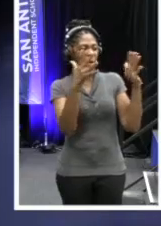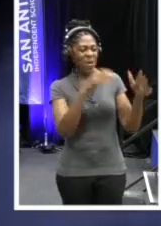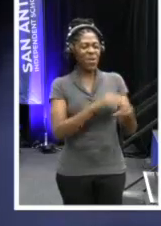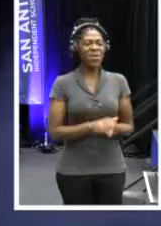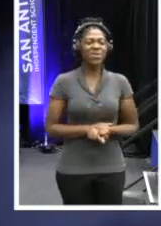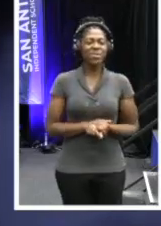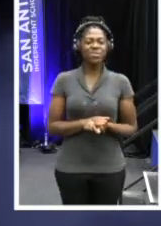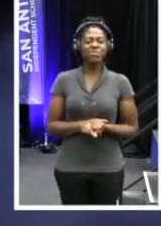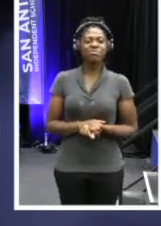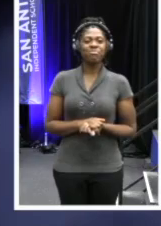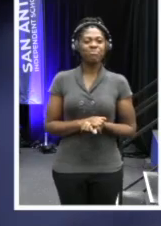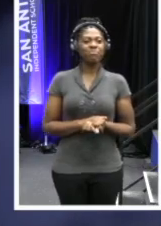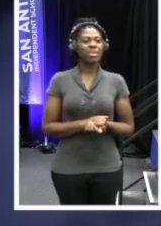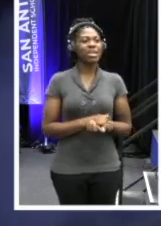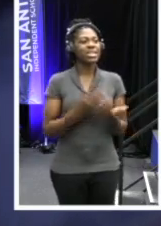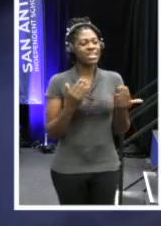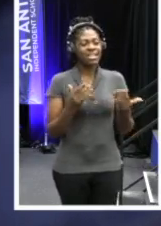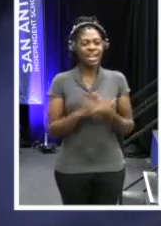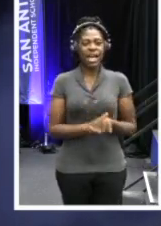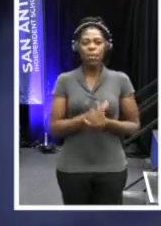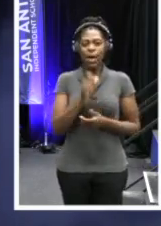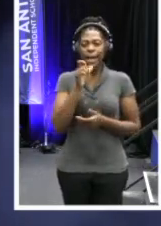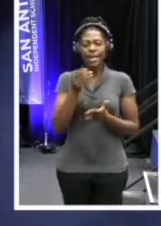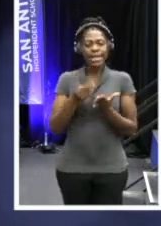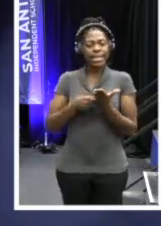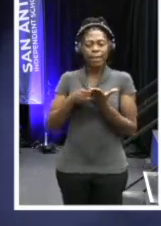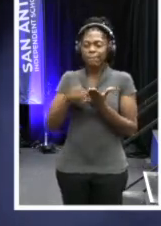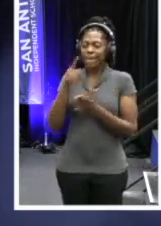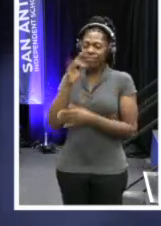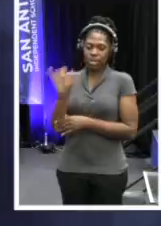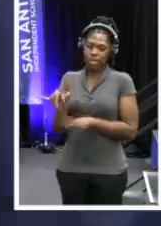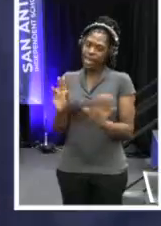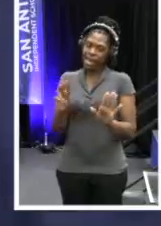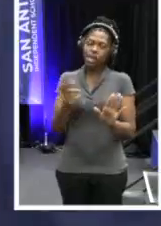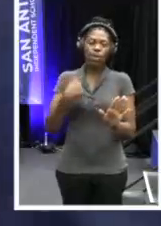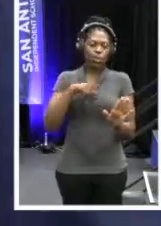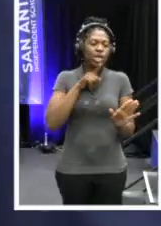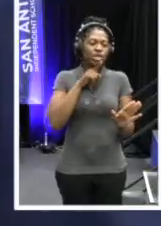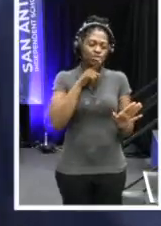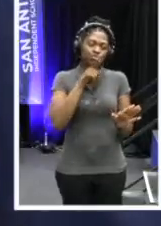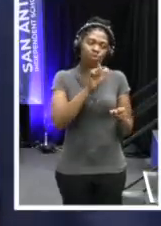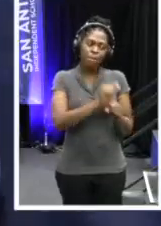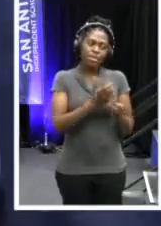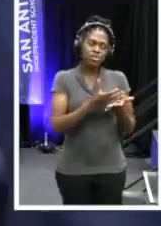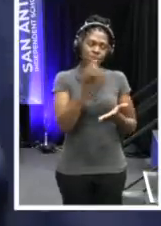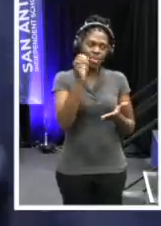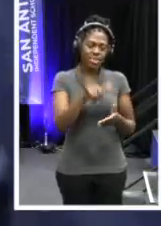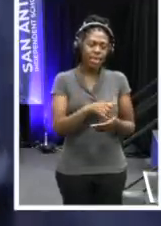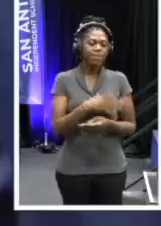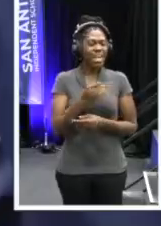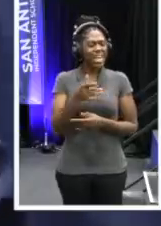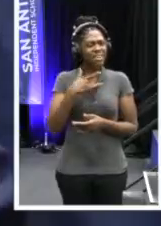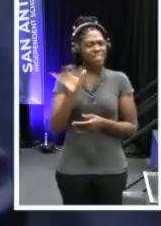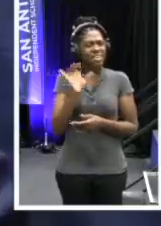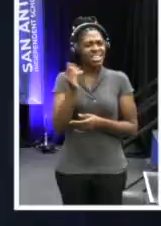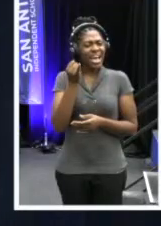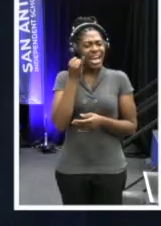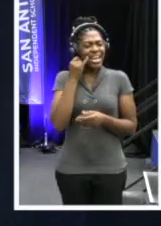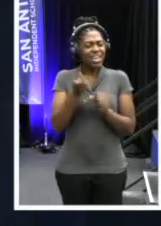Which, by the way, I did not bribe Ms. Marquez or Ms. Diaz for. And I bet if COVID never happened, we would have